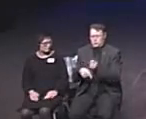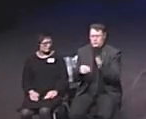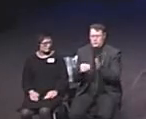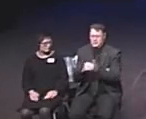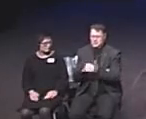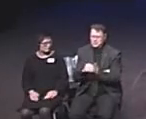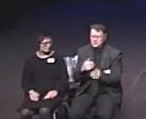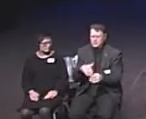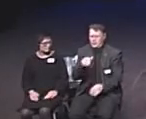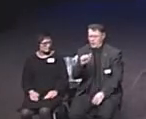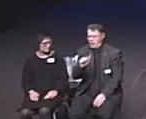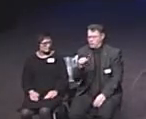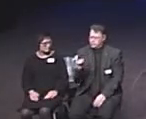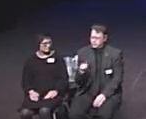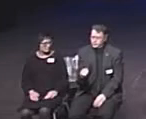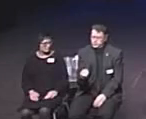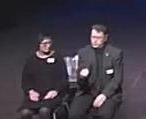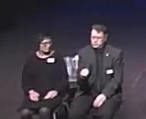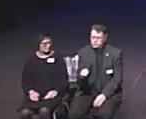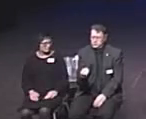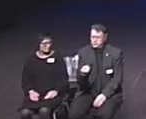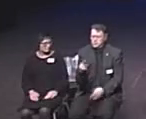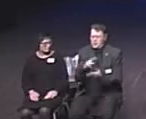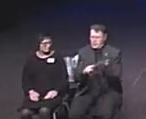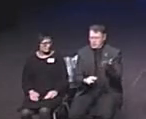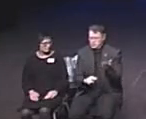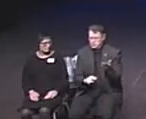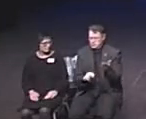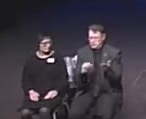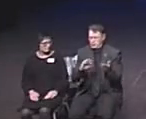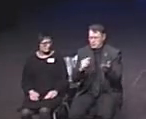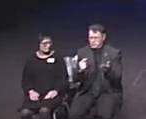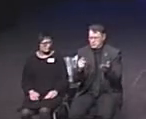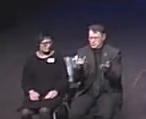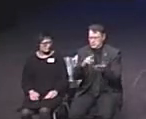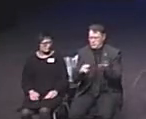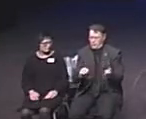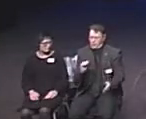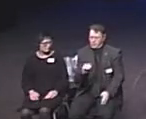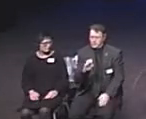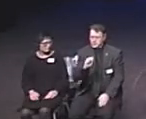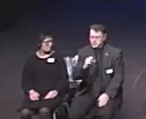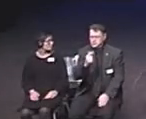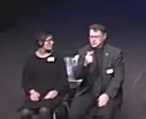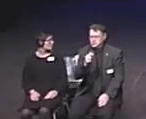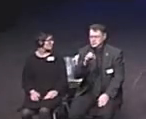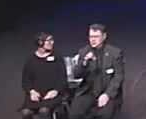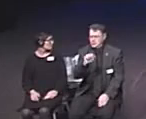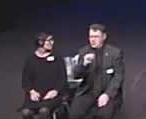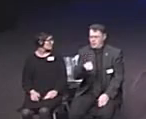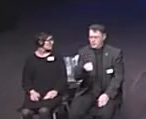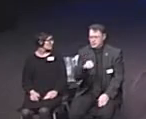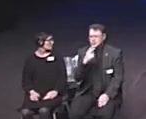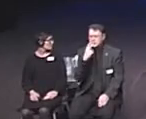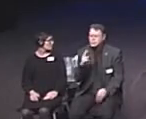added the A for art to really note that